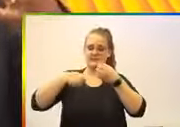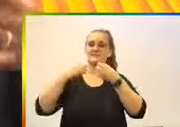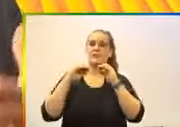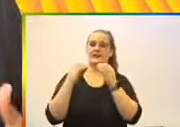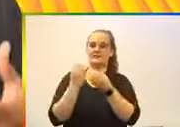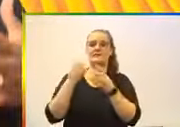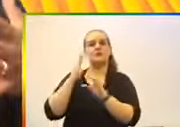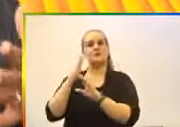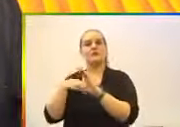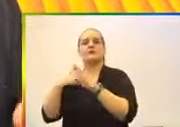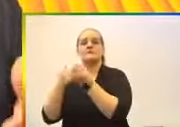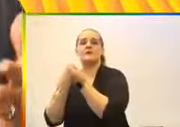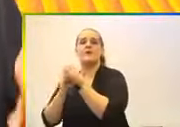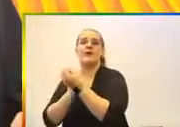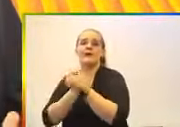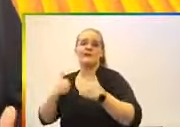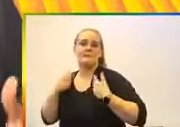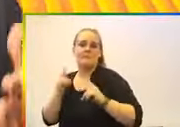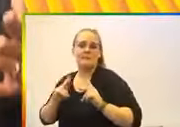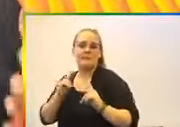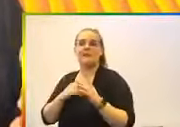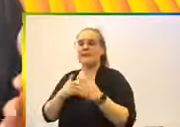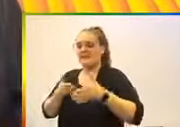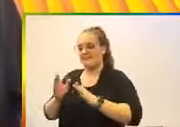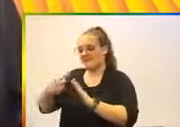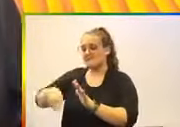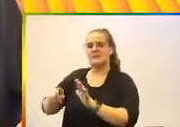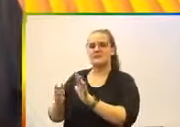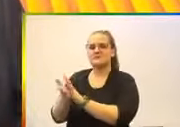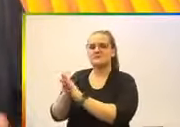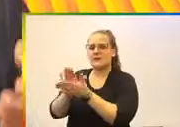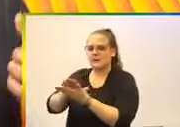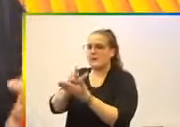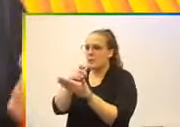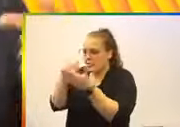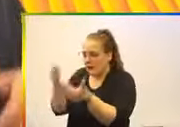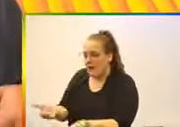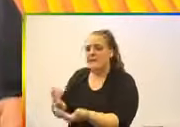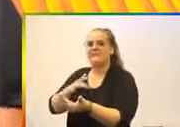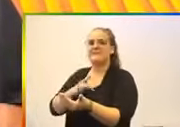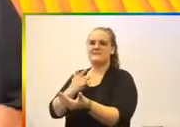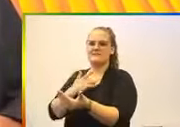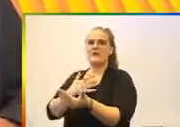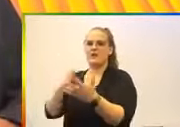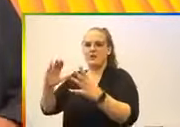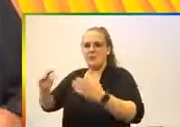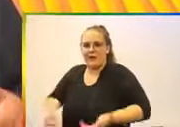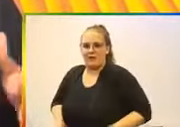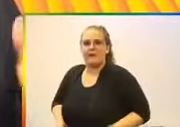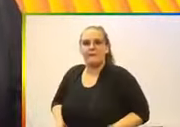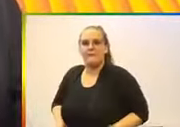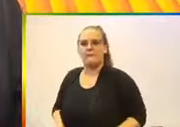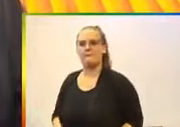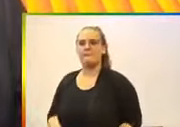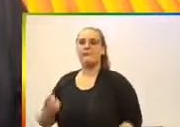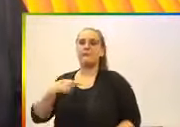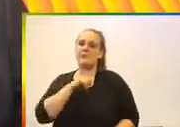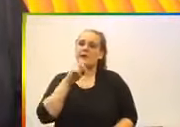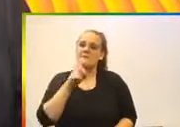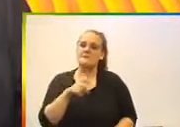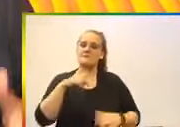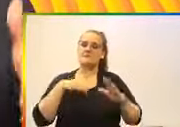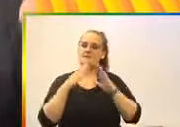that allows them to be themselves and feel welcomed. We need to be the community that gives